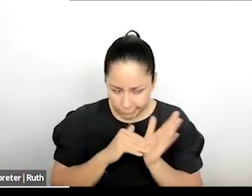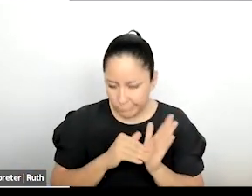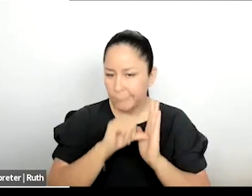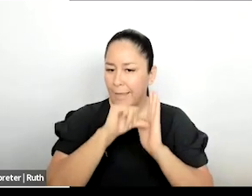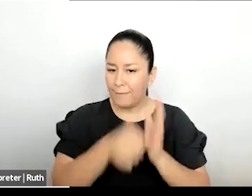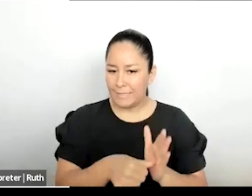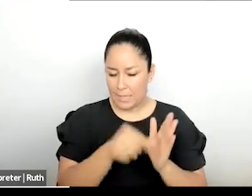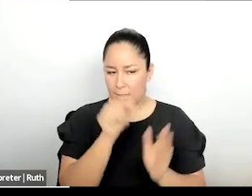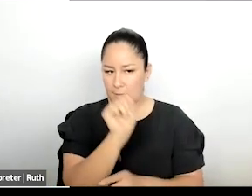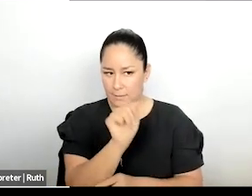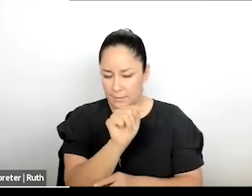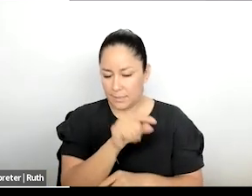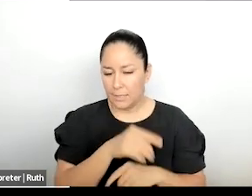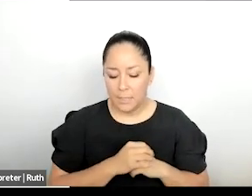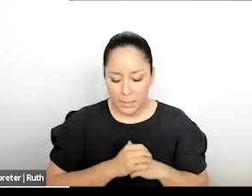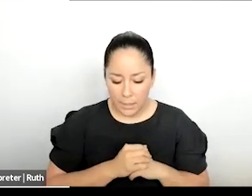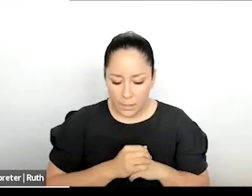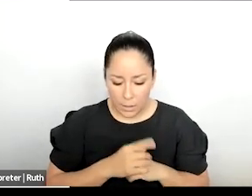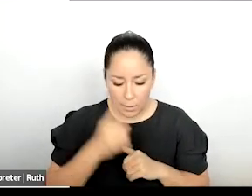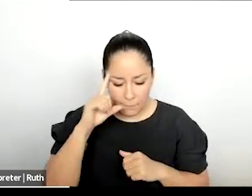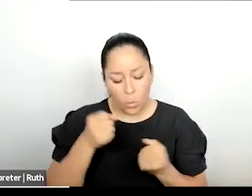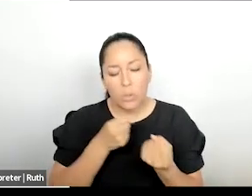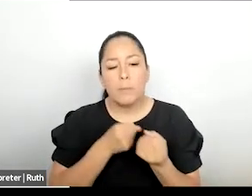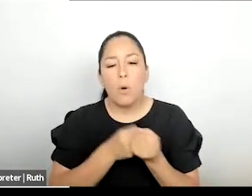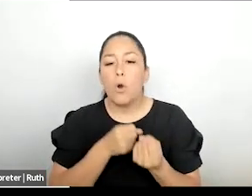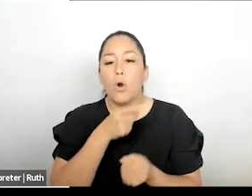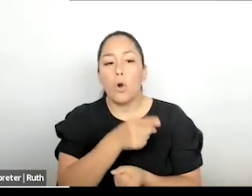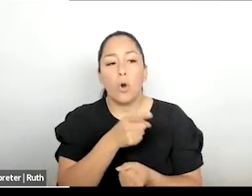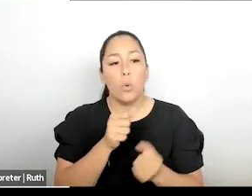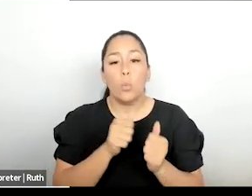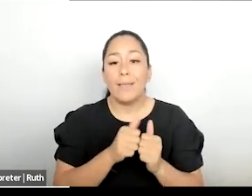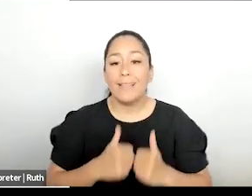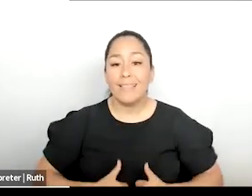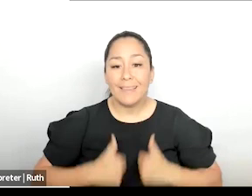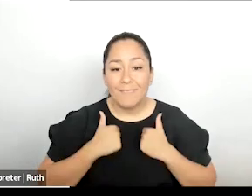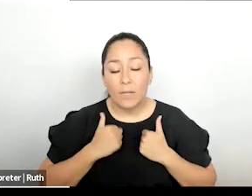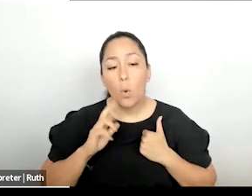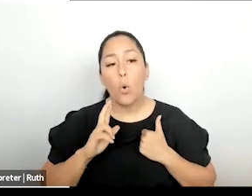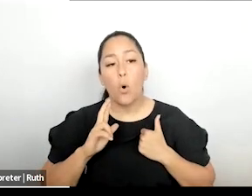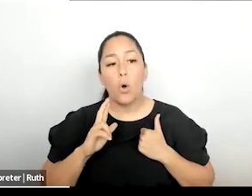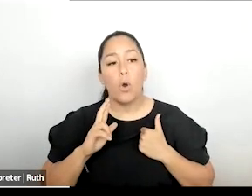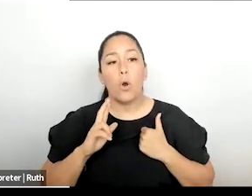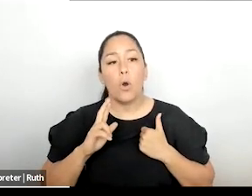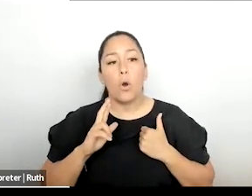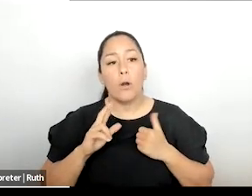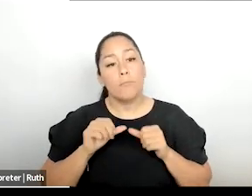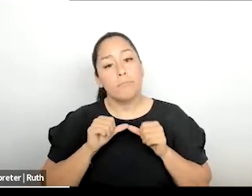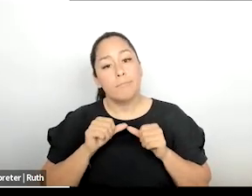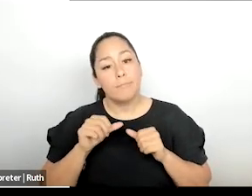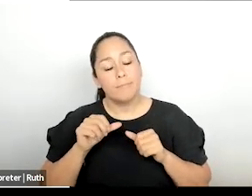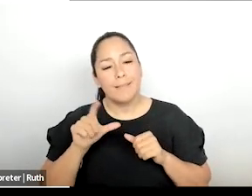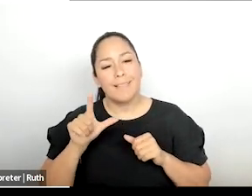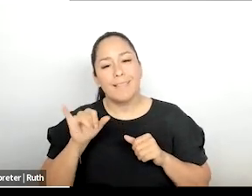to you, is that to support folks with living or lived experience of the named health